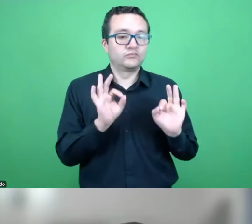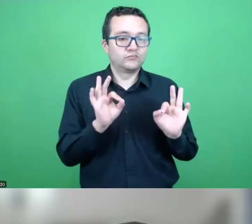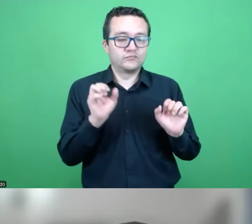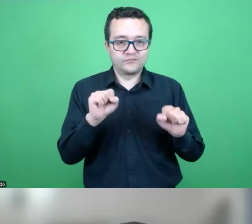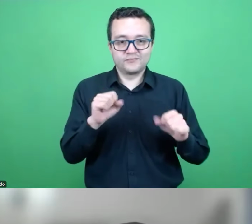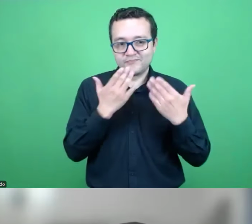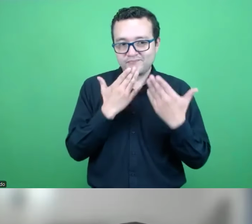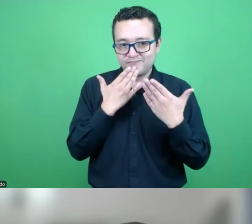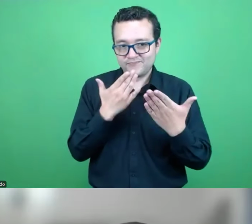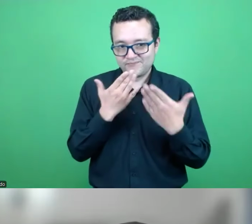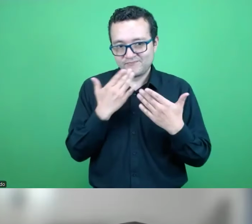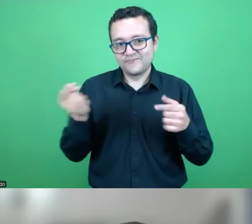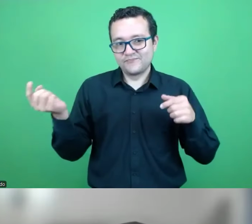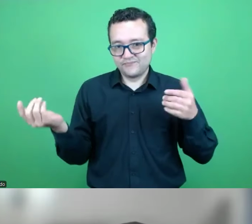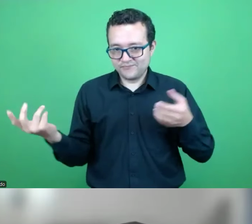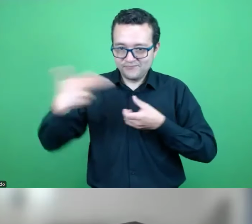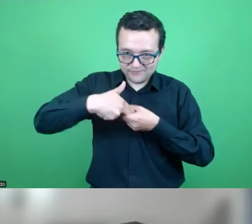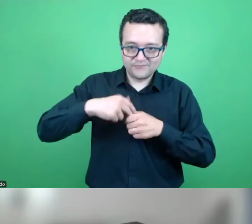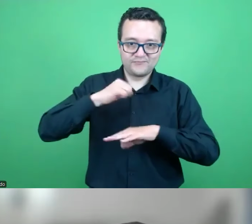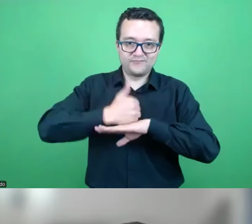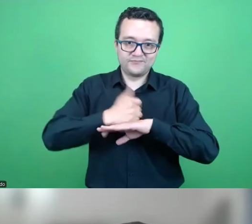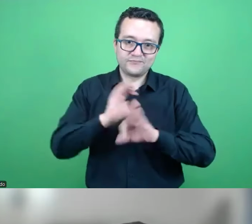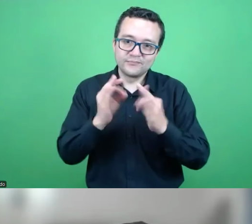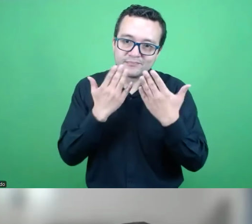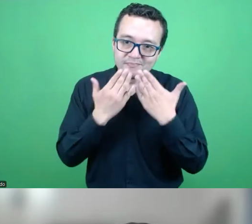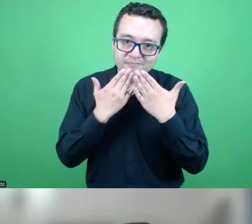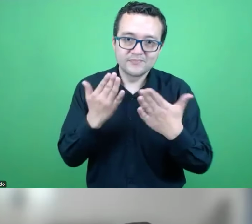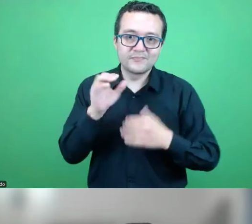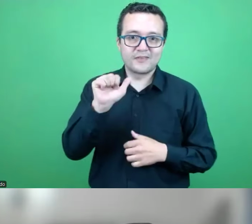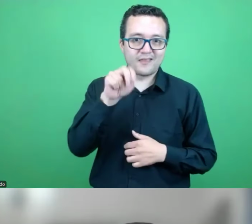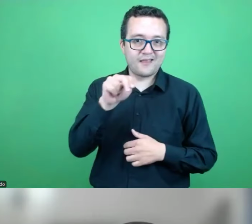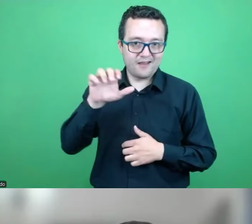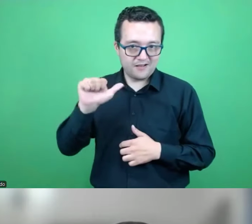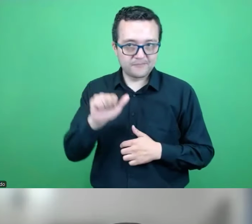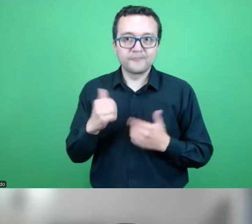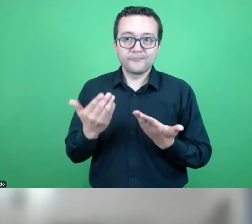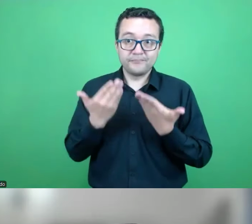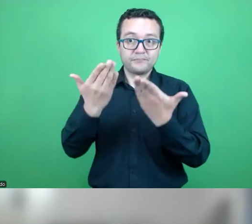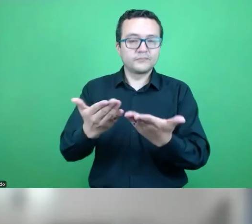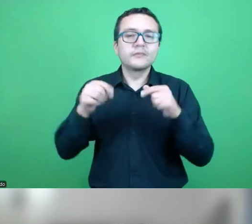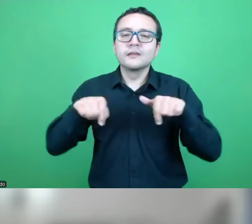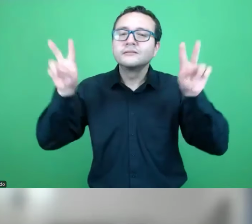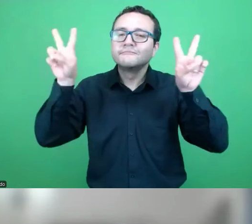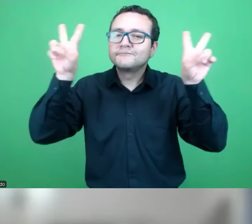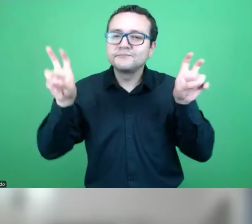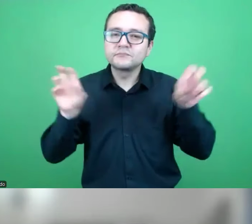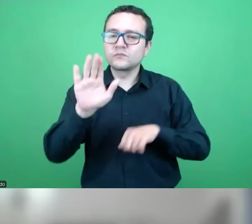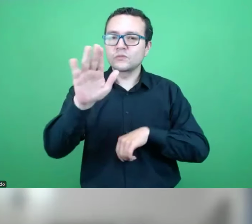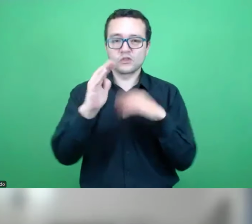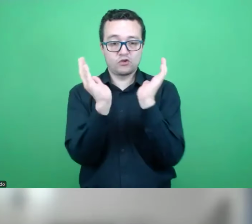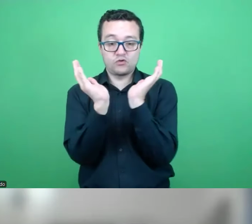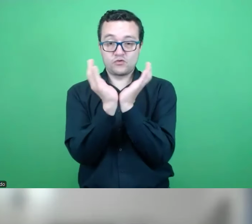away, Anna. You're going to chat with us a little bit more of the role that you all do, which I feel like relates to this commitment process, because I know we want to see